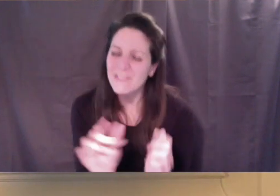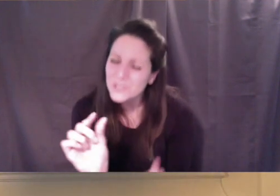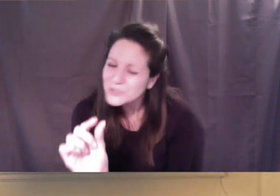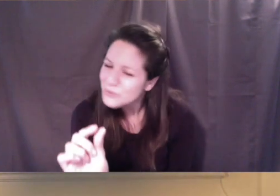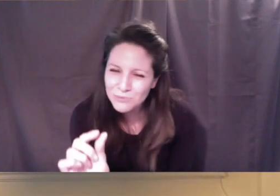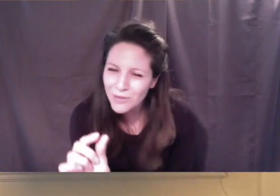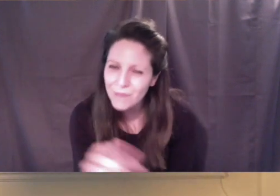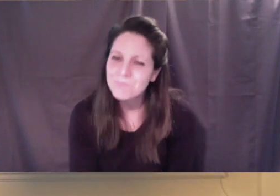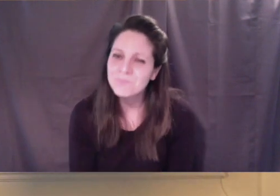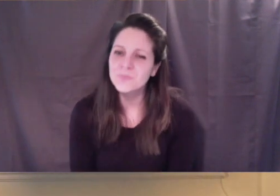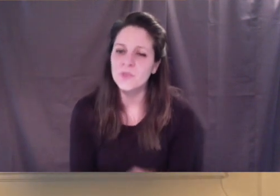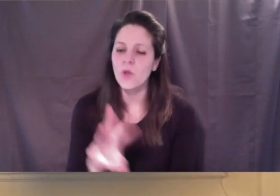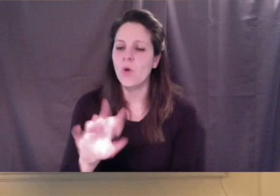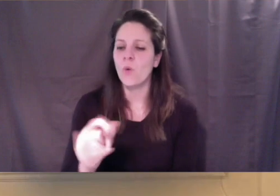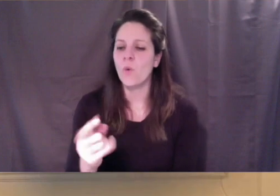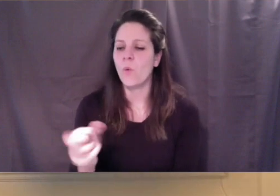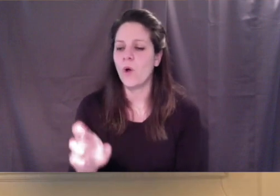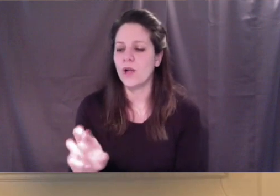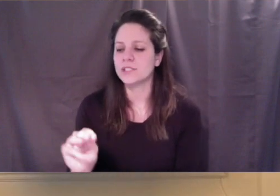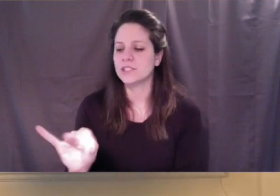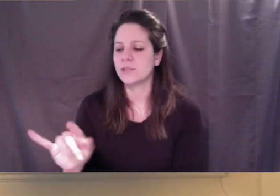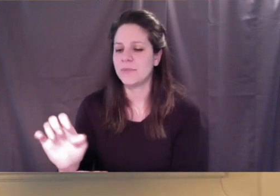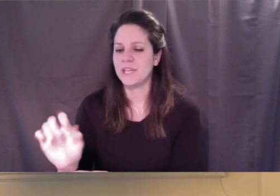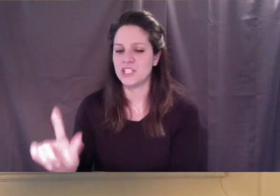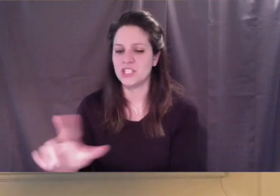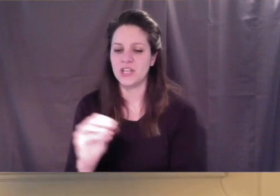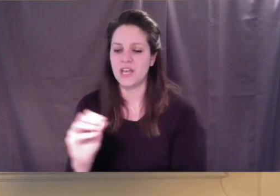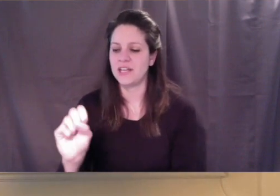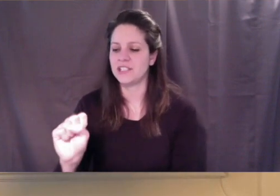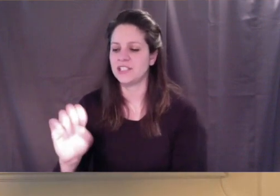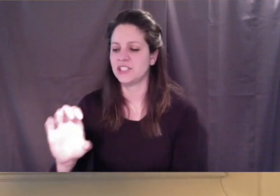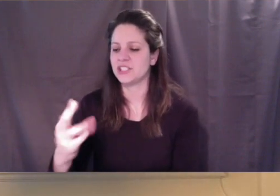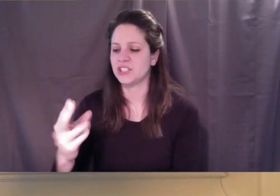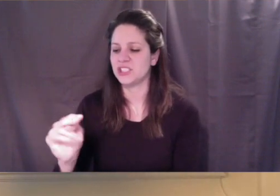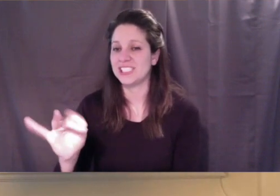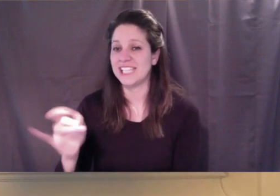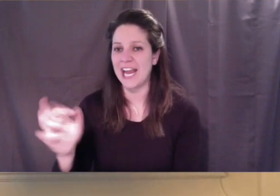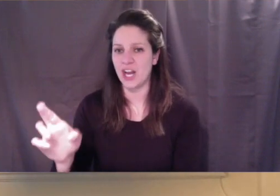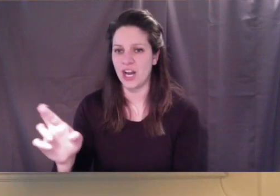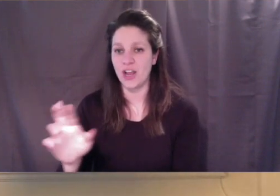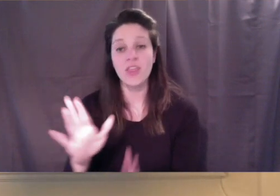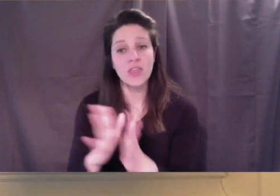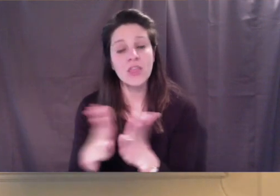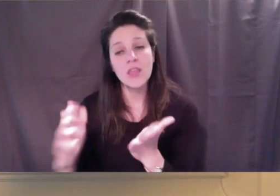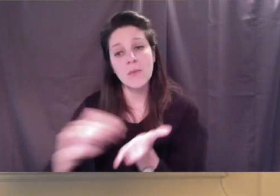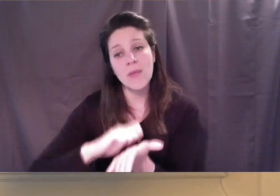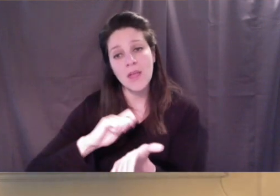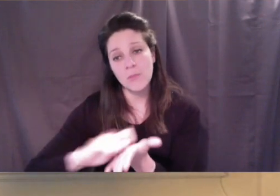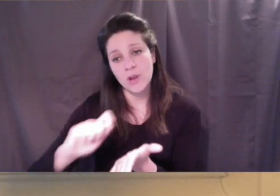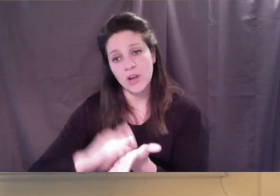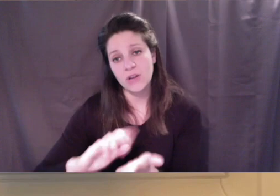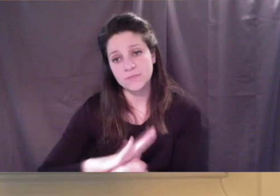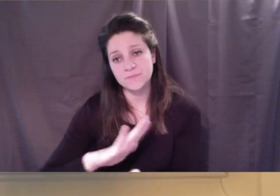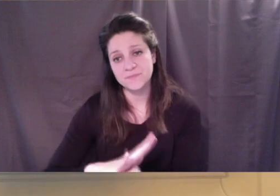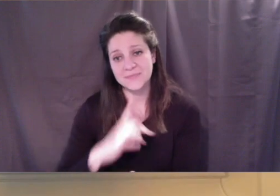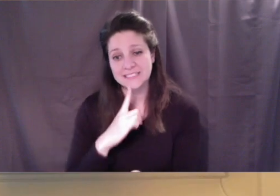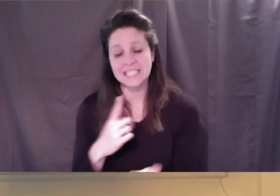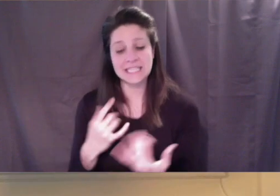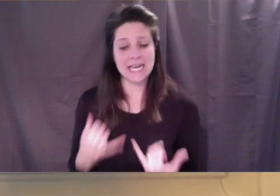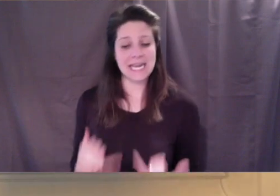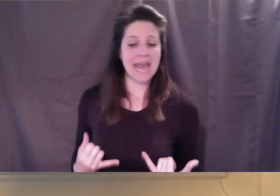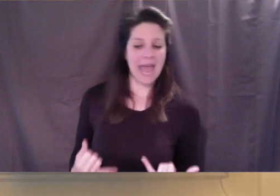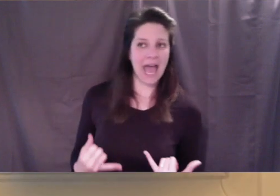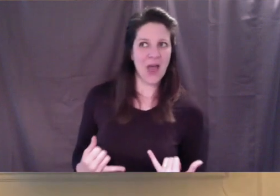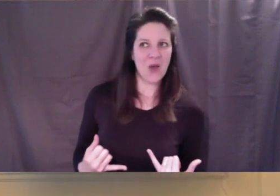small. And as Welton Mitchell and Schneider point out in their paper, Hope Punk exists in the idea of